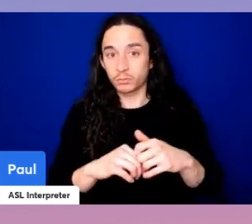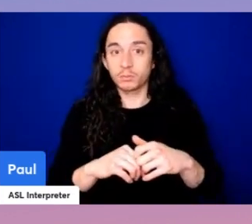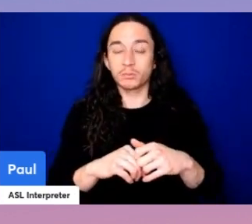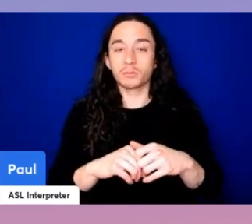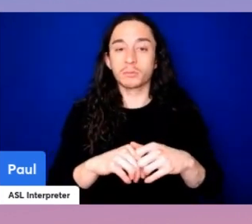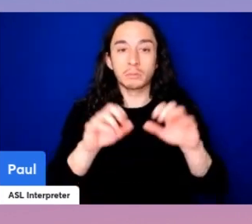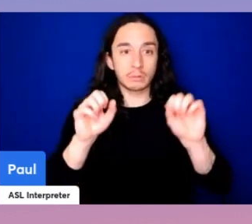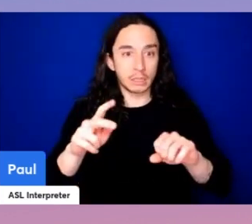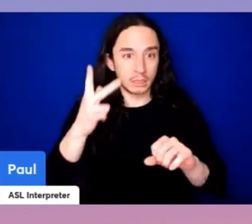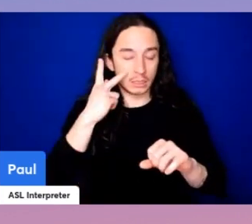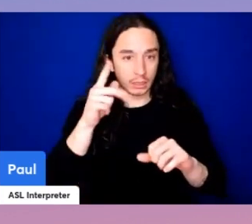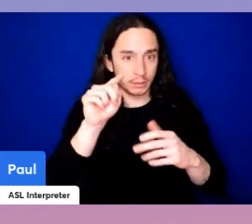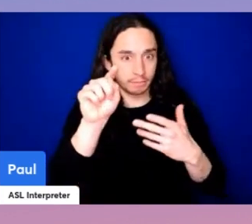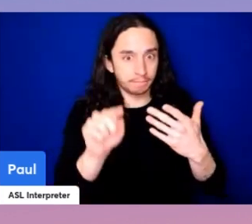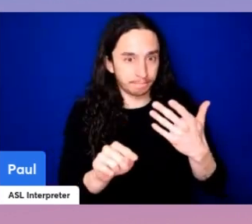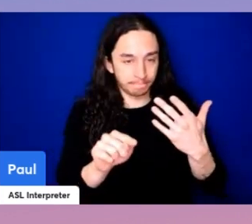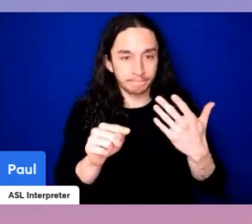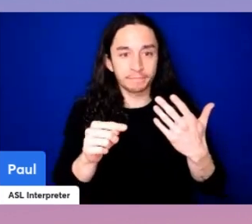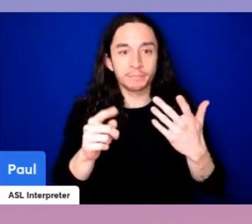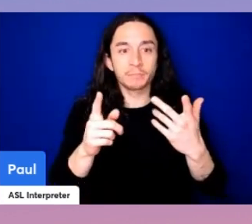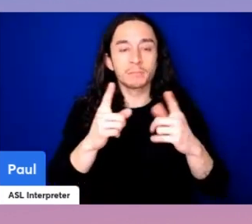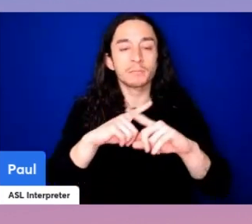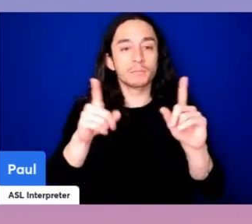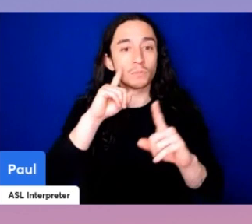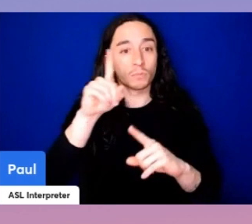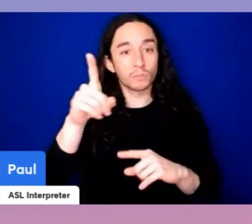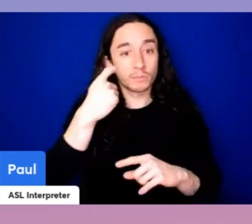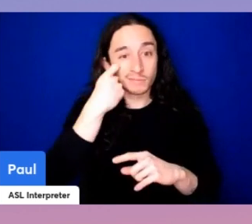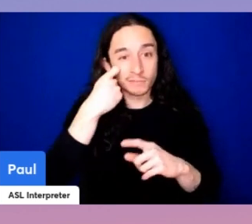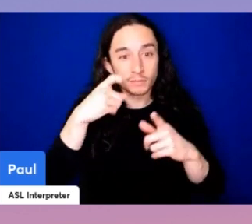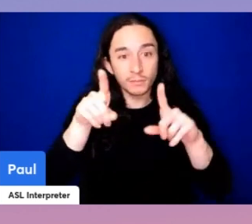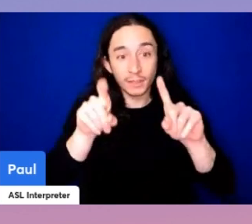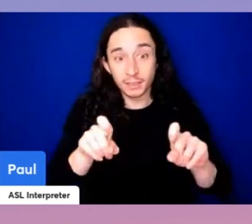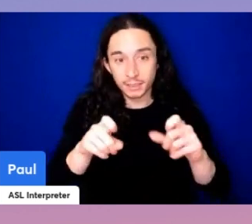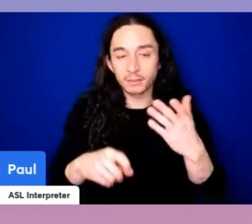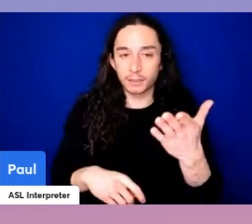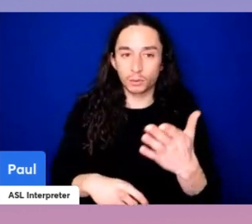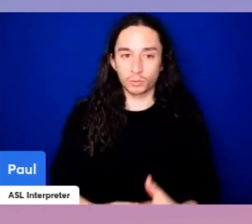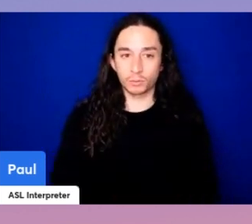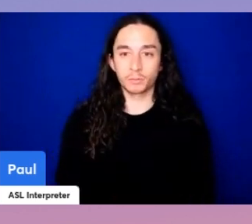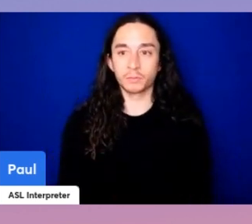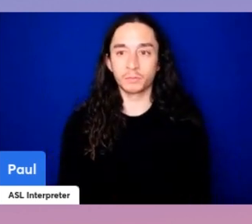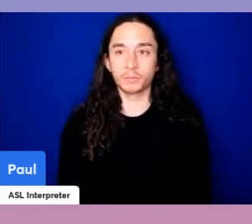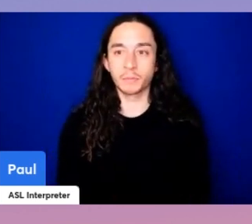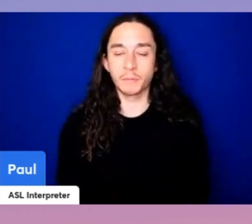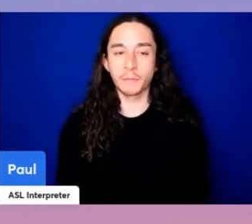Actions. But for the integration test, I will do in here.